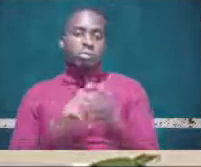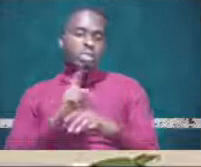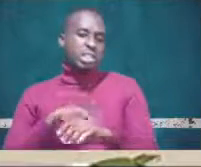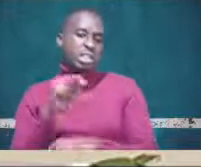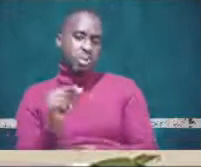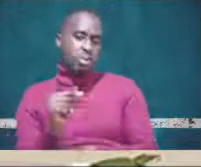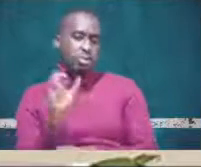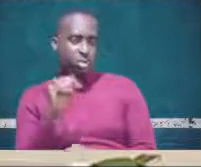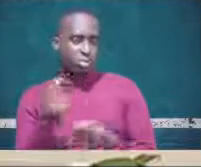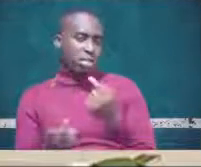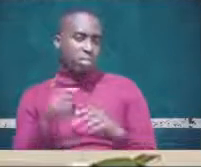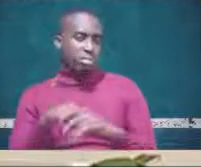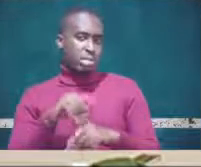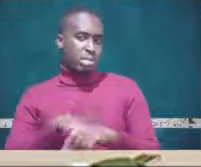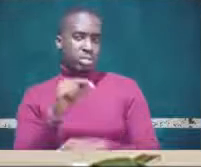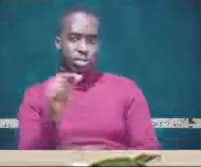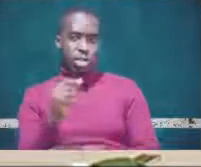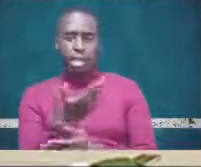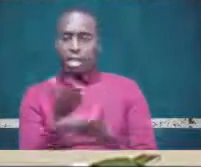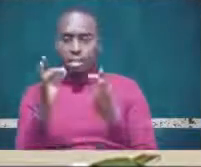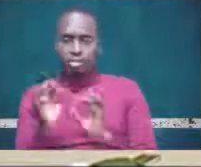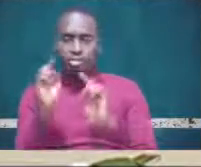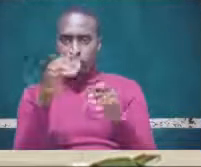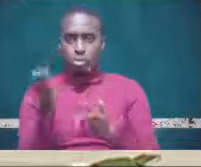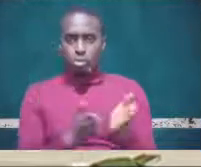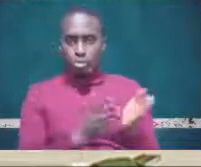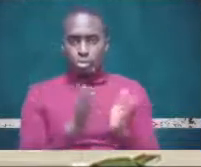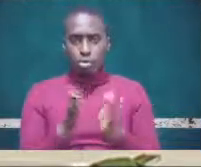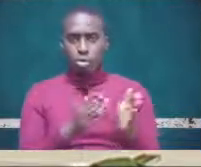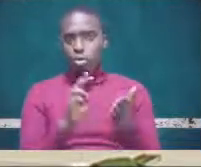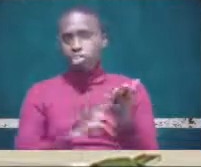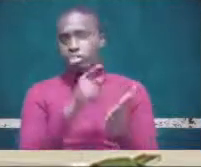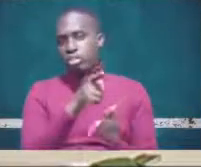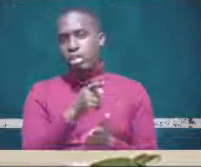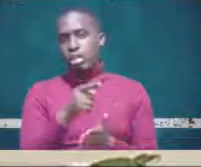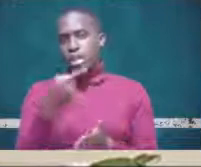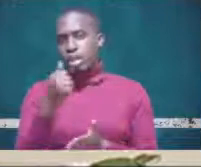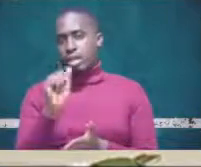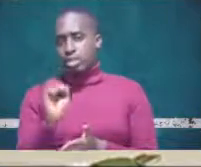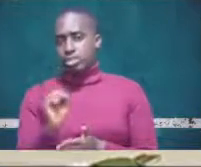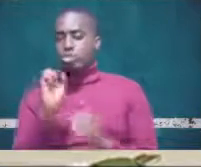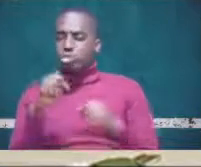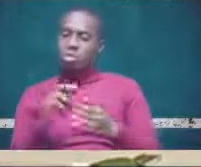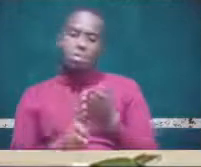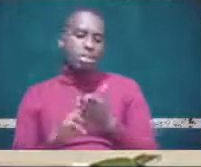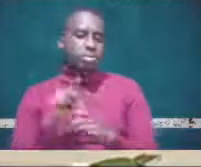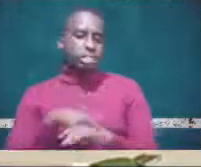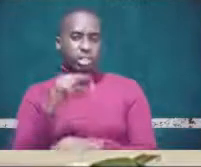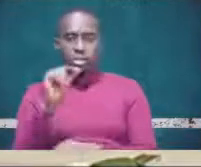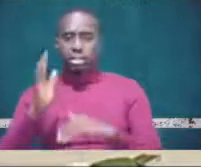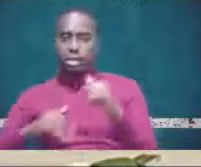short time. So anything that you are going to prepare using this gas cooker, it will do it in the shortest time, rather